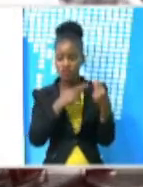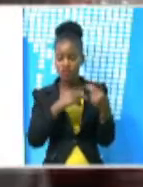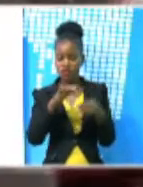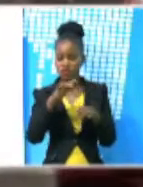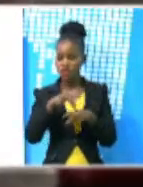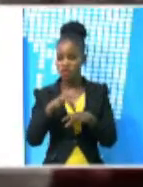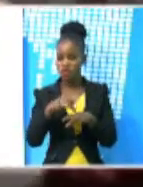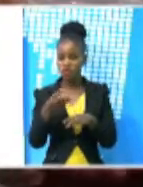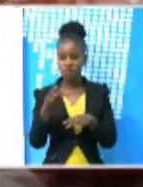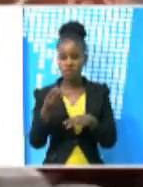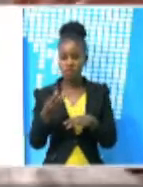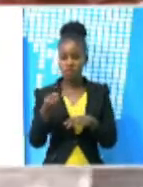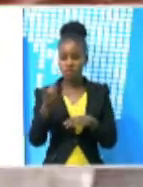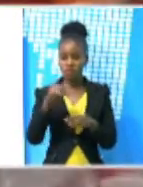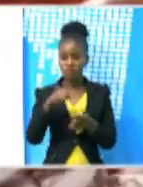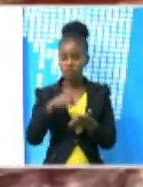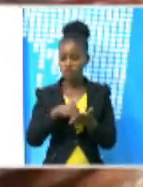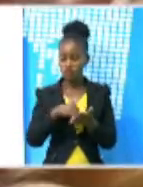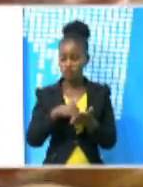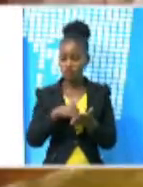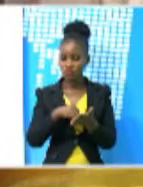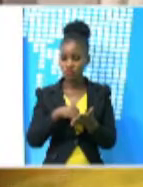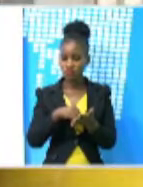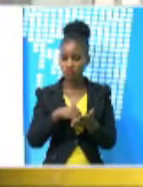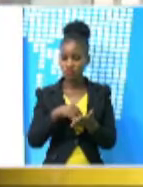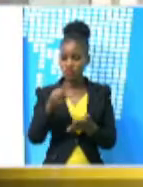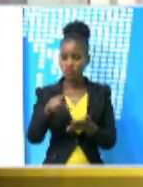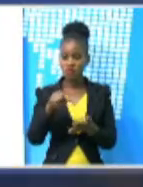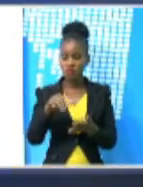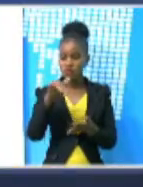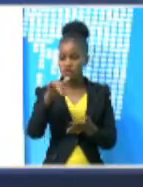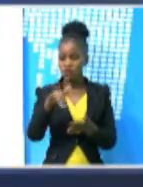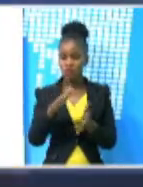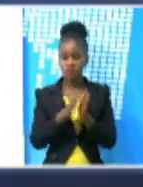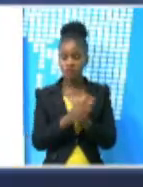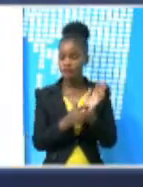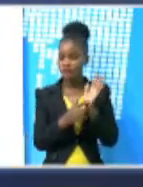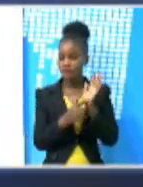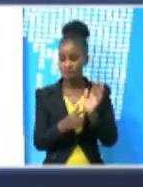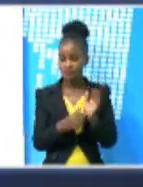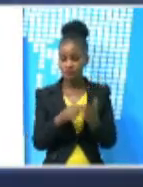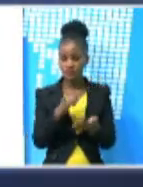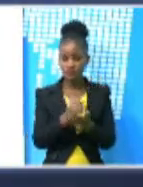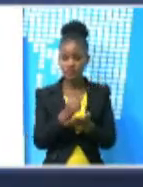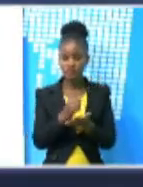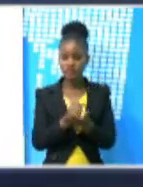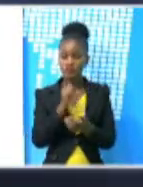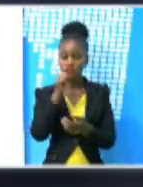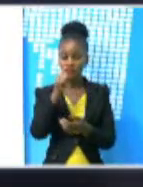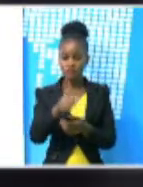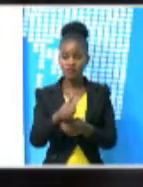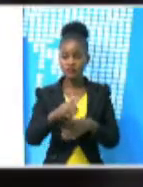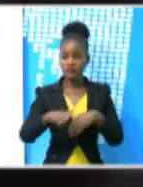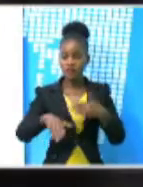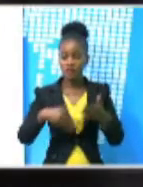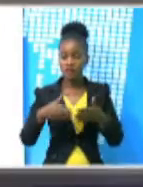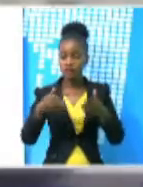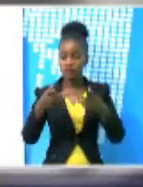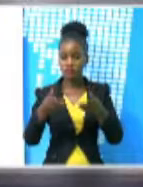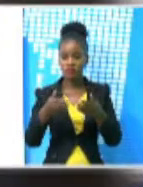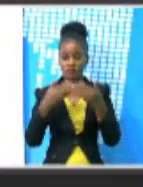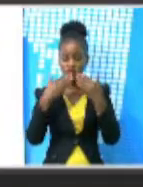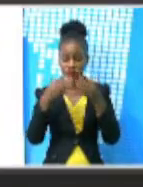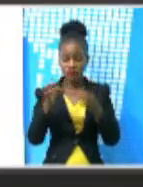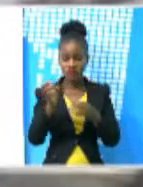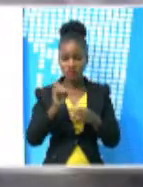money earned holds its value. Chancellor Jeremy Hunt appeared to back further interest rate raises, saying he would